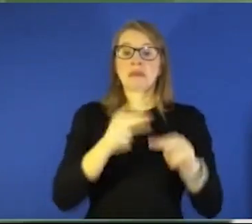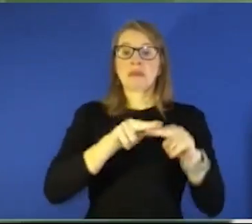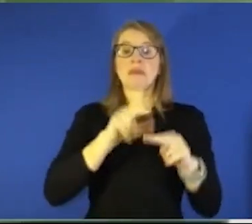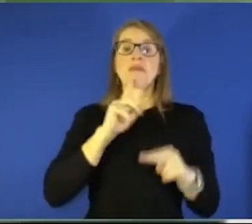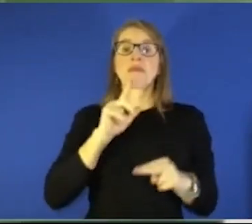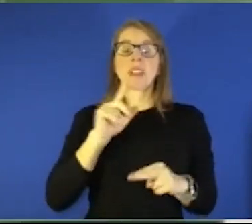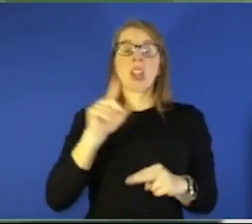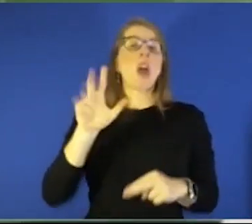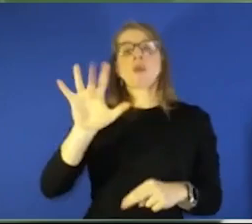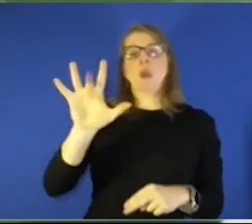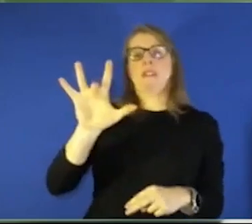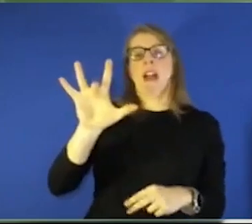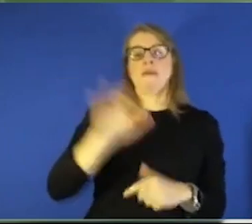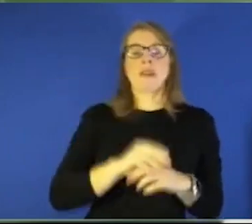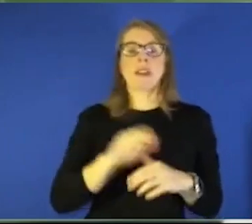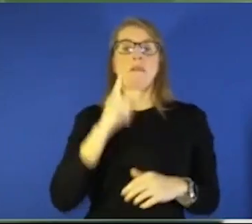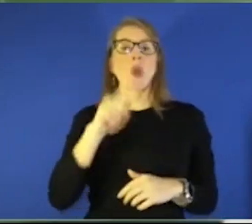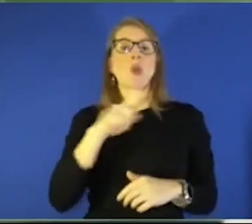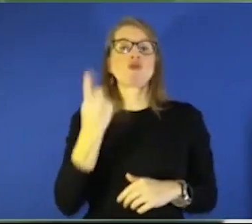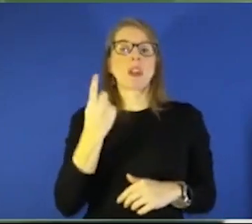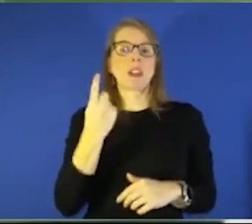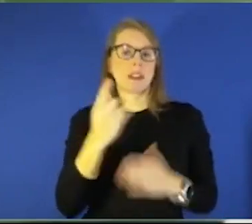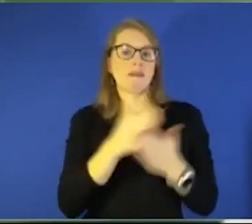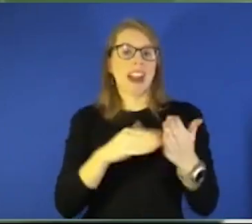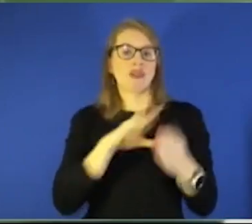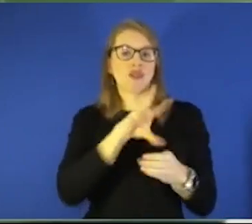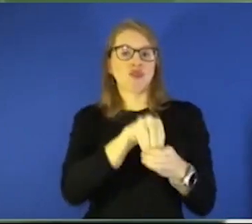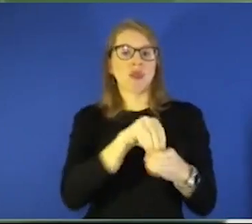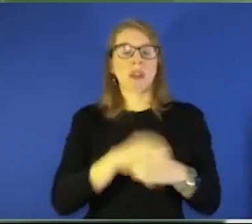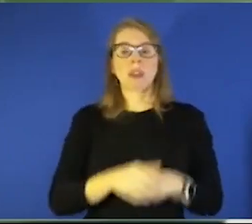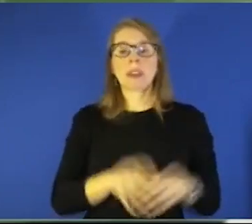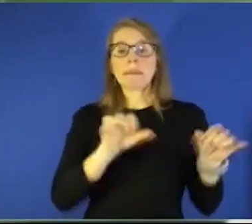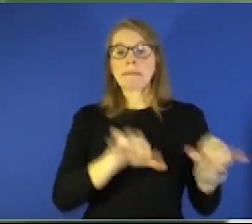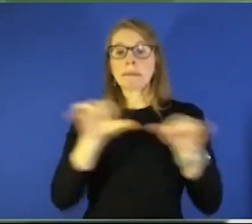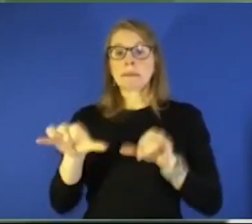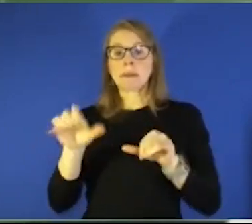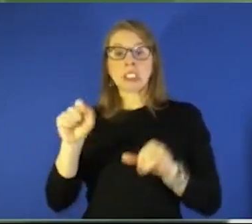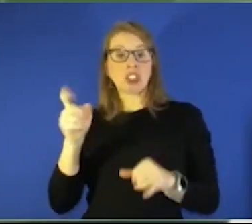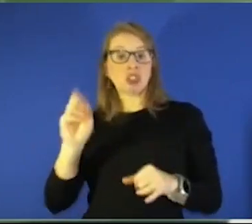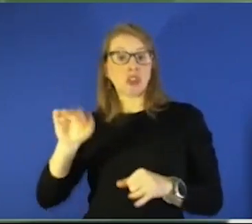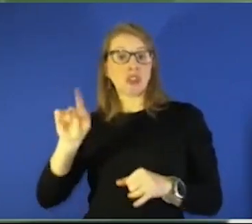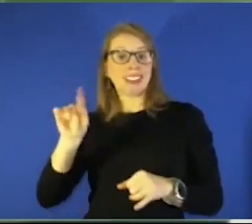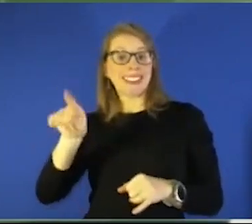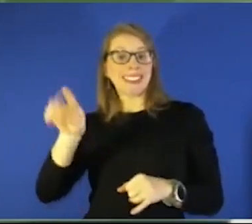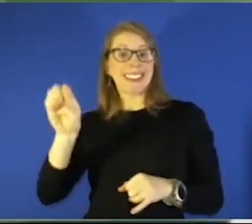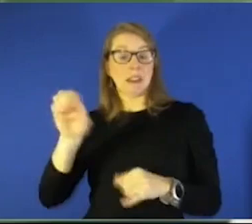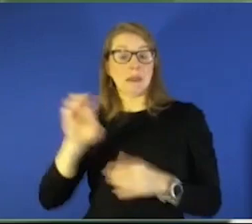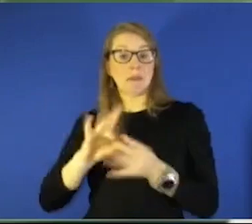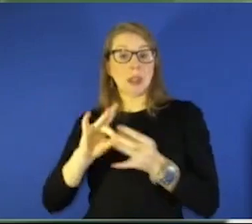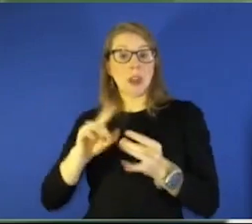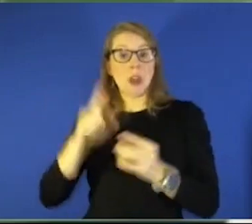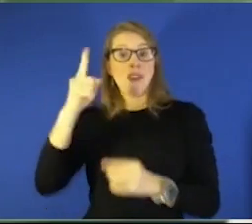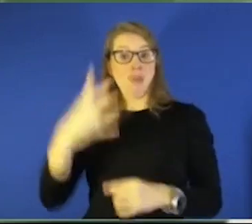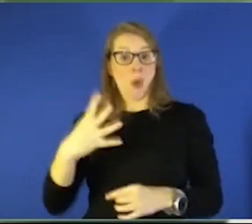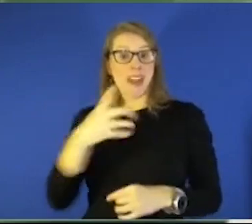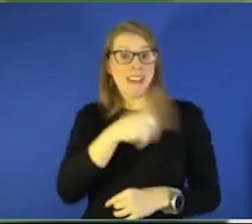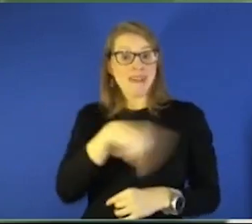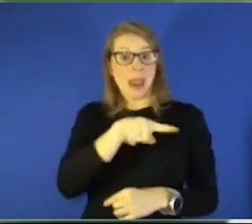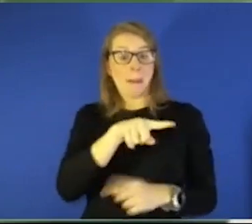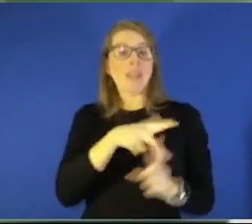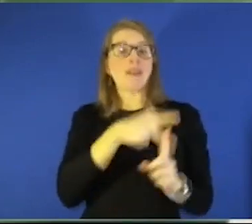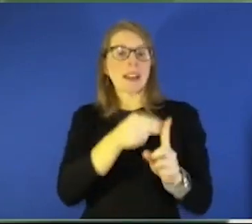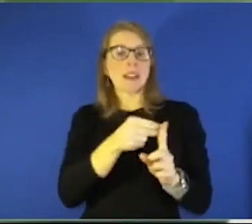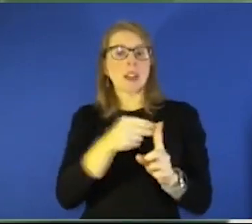factor. But the most important thing was, just like Dr. Steele mentioned, a quarter of them were vaccinated.